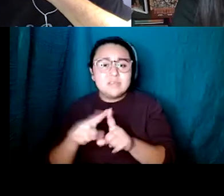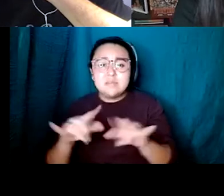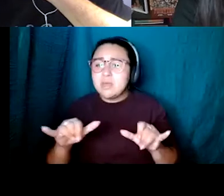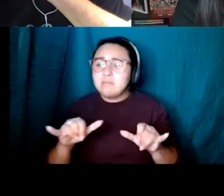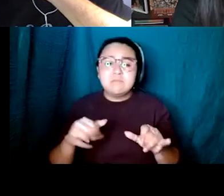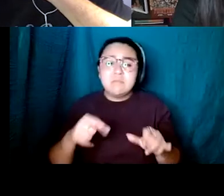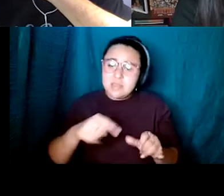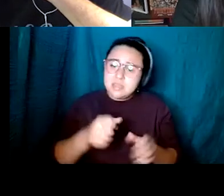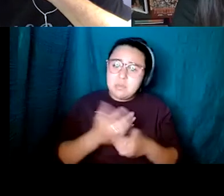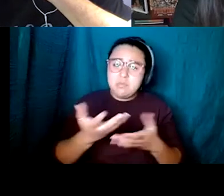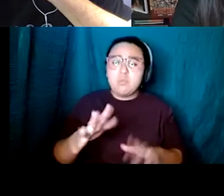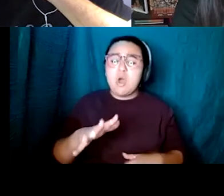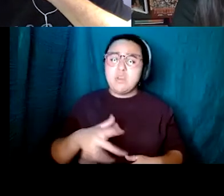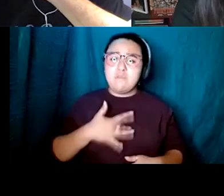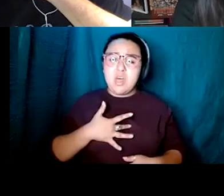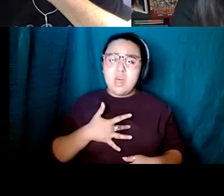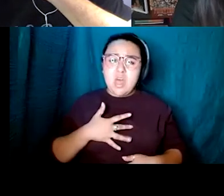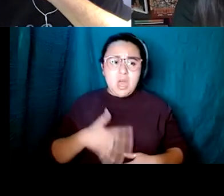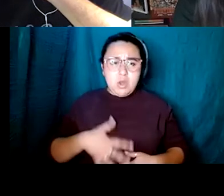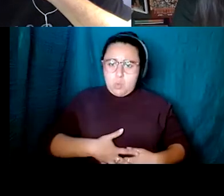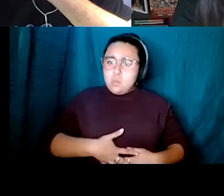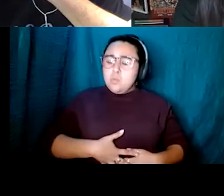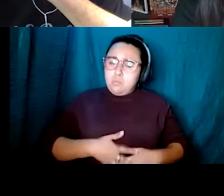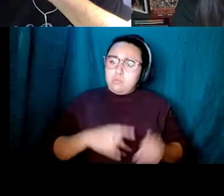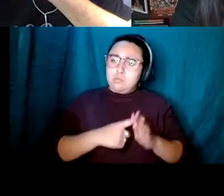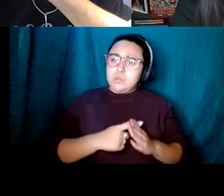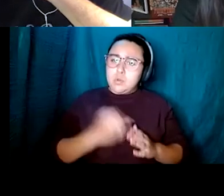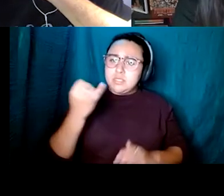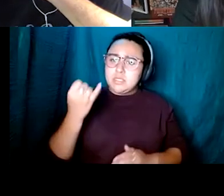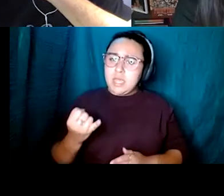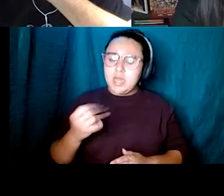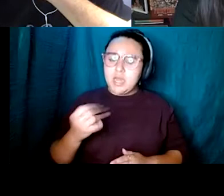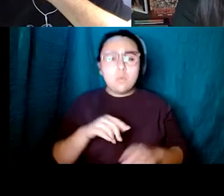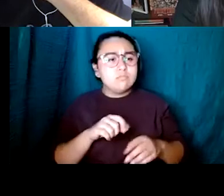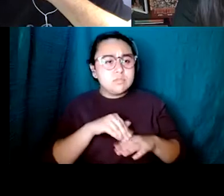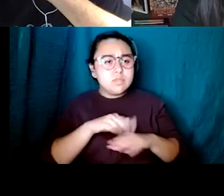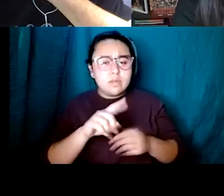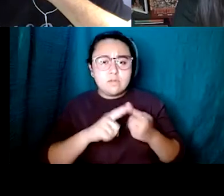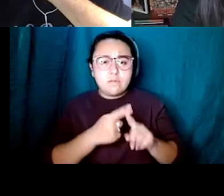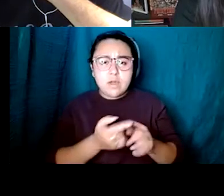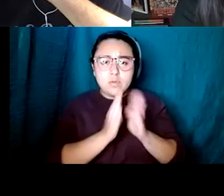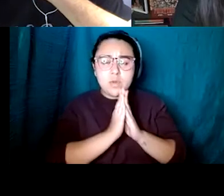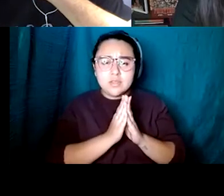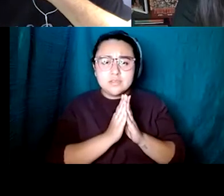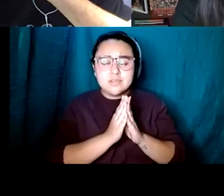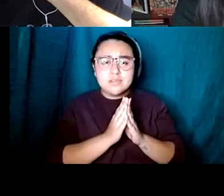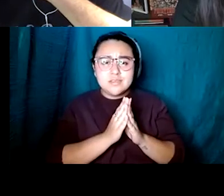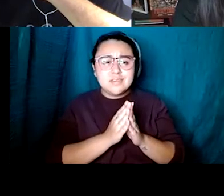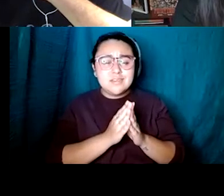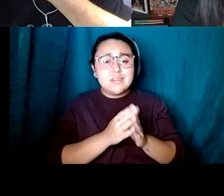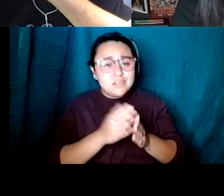gut. It will send you a friend request to read your posts, to share its fattest selfies and curviest